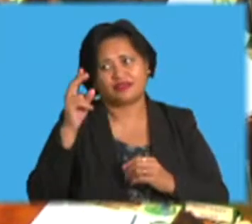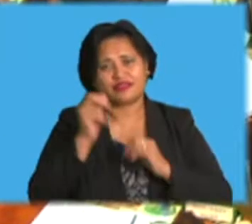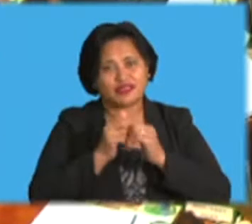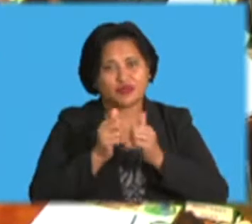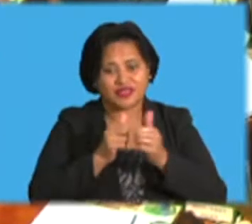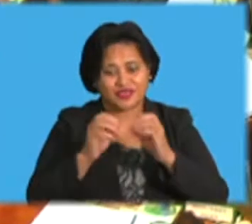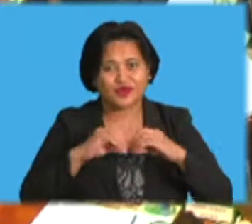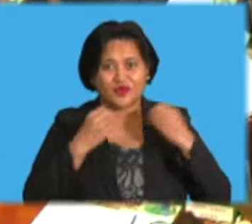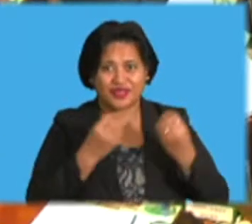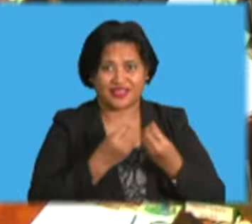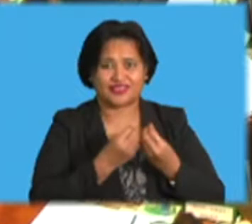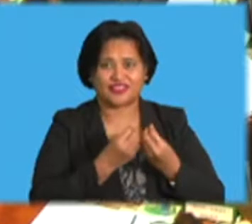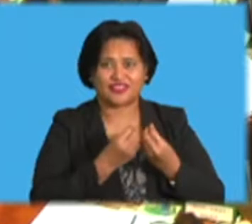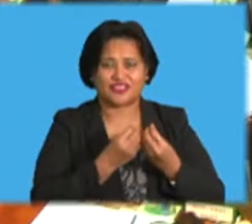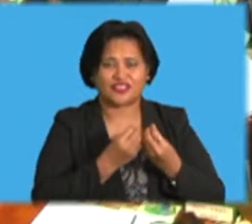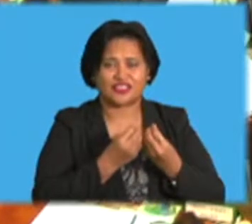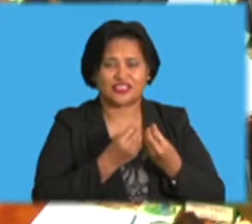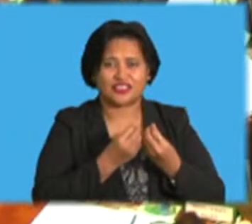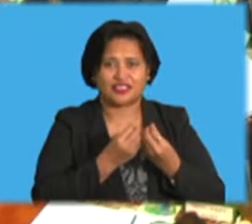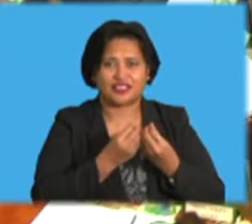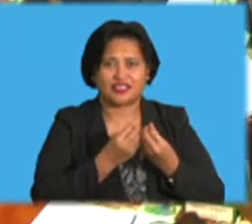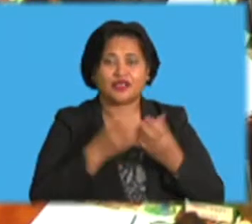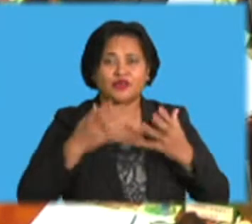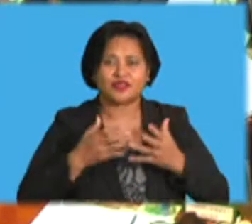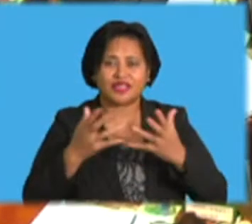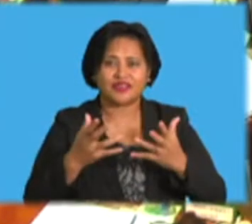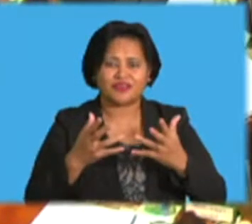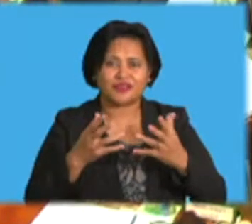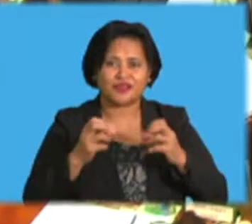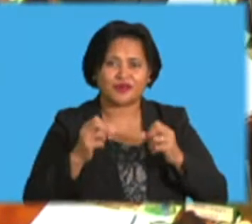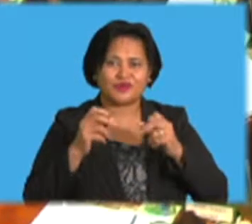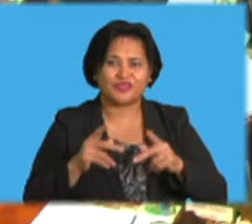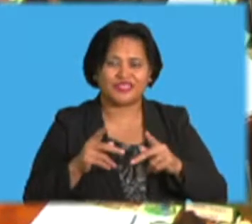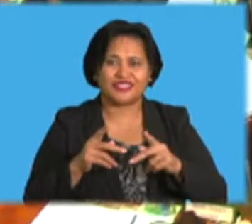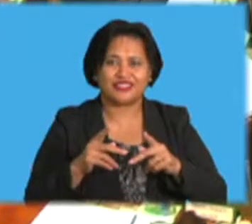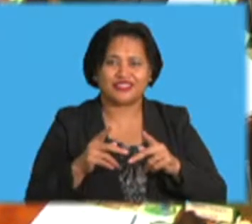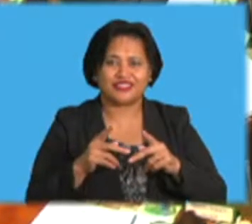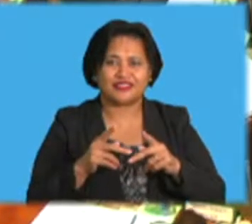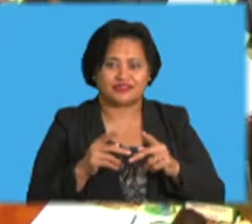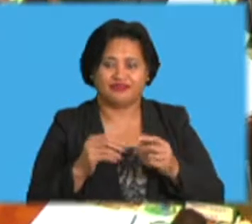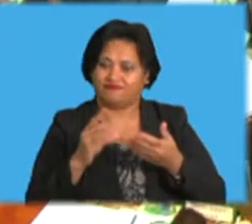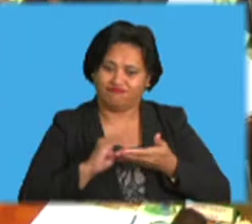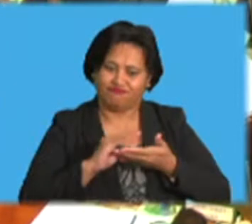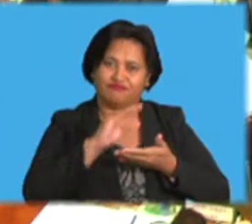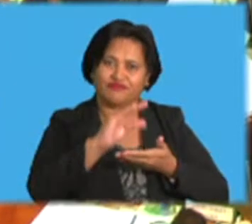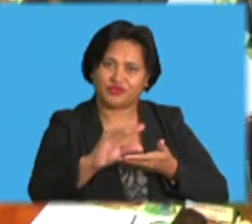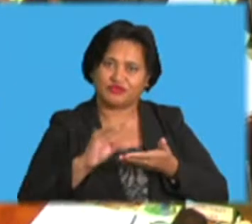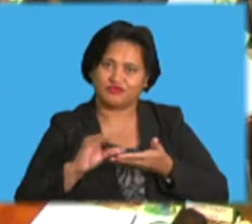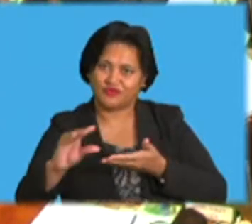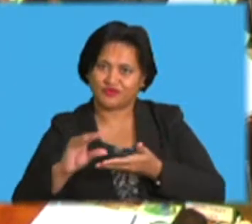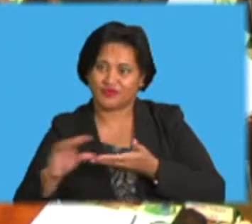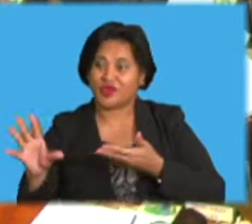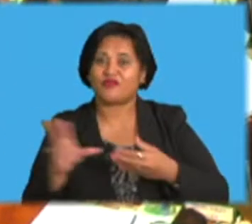is NSOs, are given the opportunity to submit their requests for government grants through the Fiji